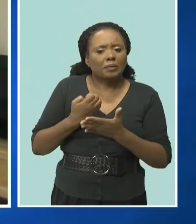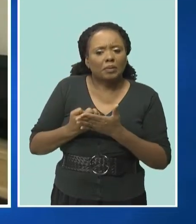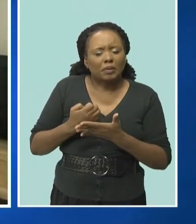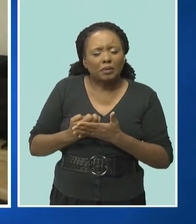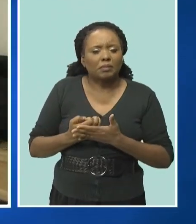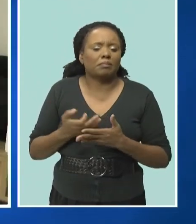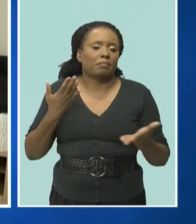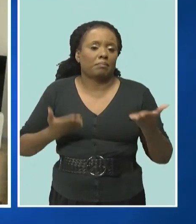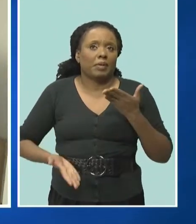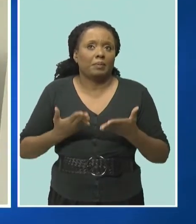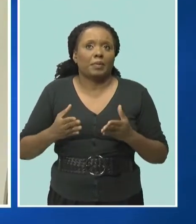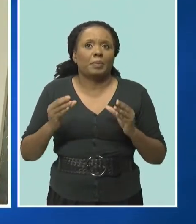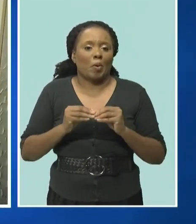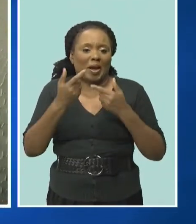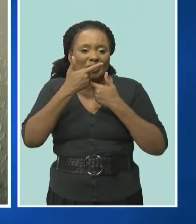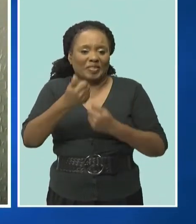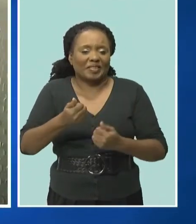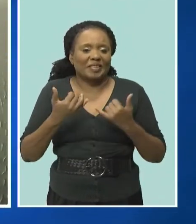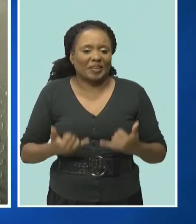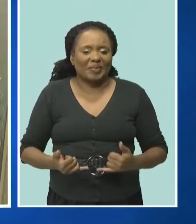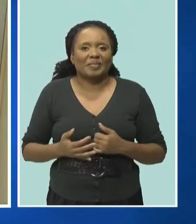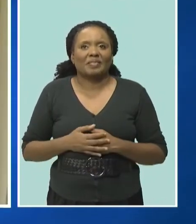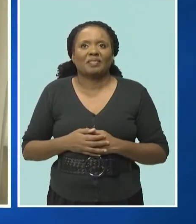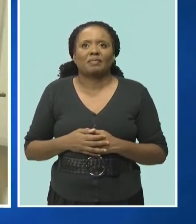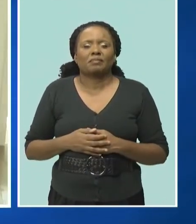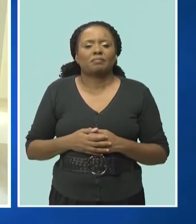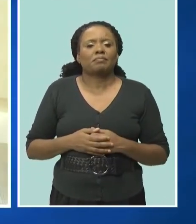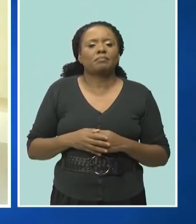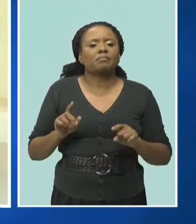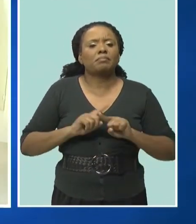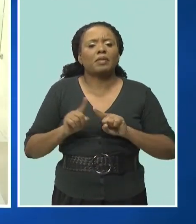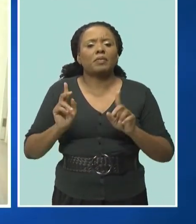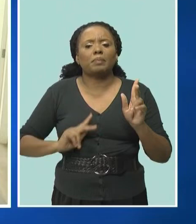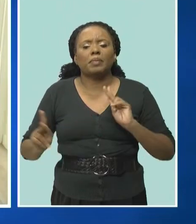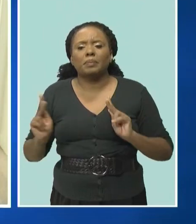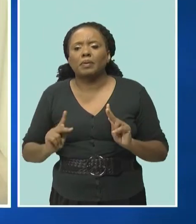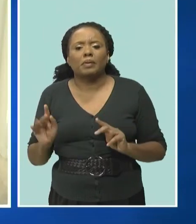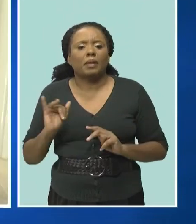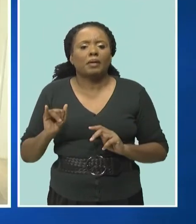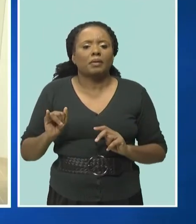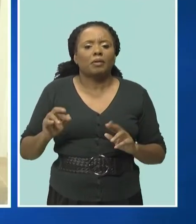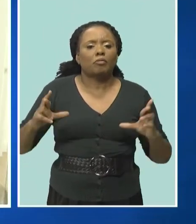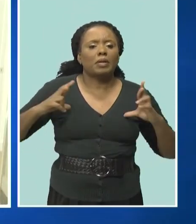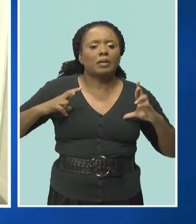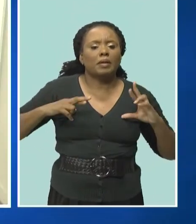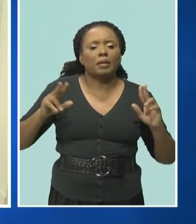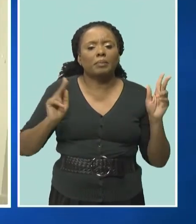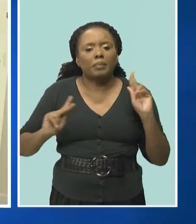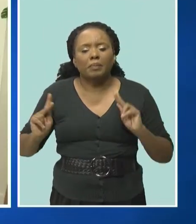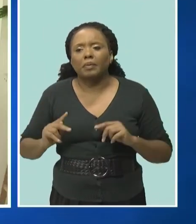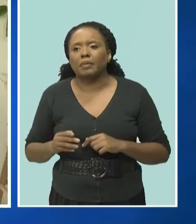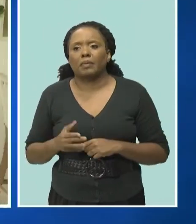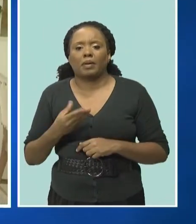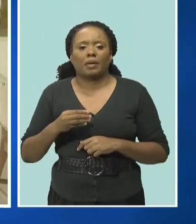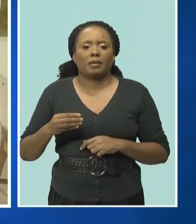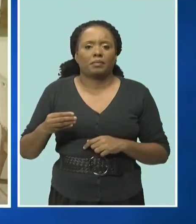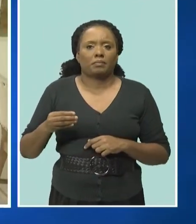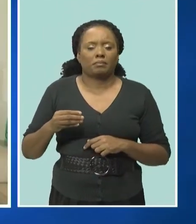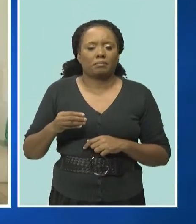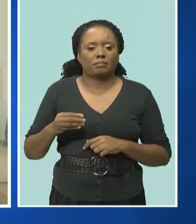again. The prospective buyers are a range of professionals and also retirees. While some are using it as an